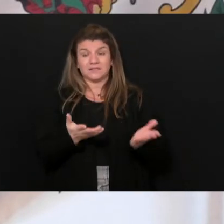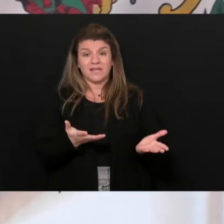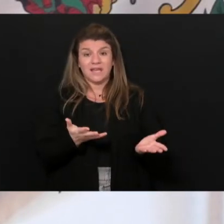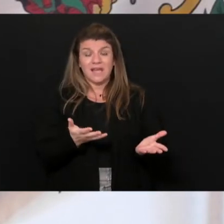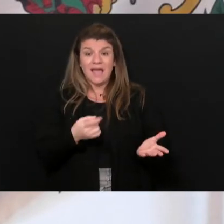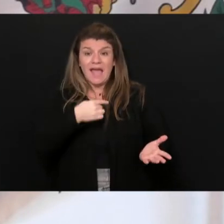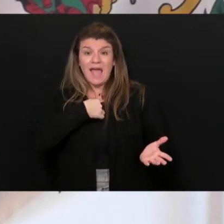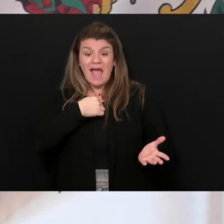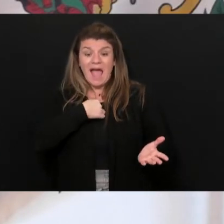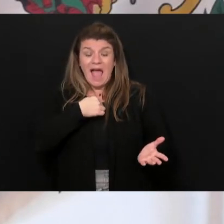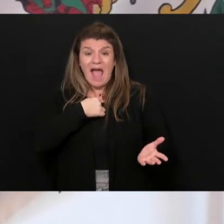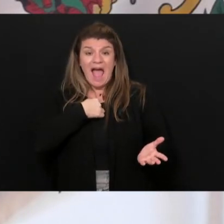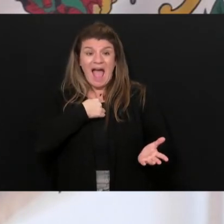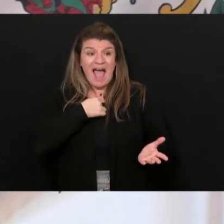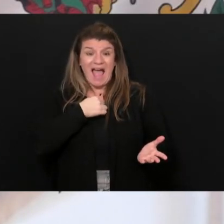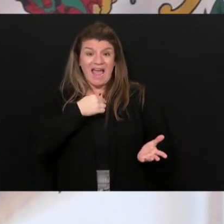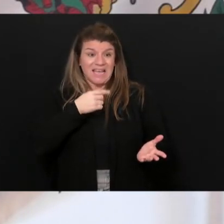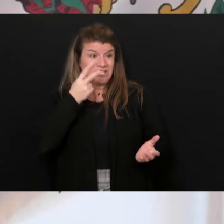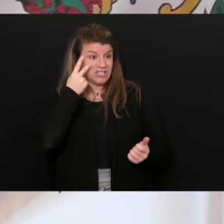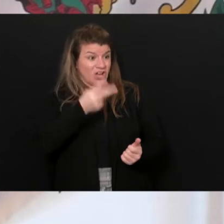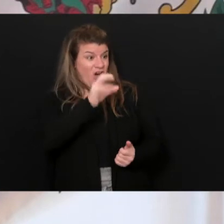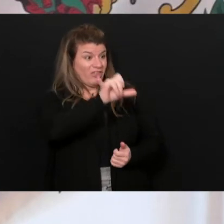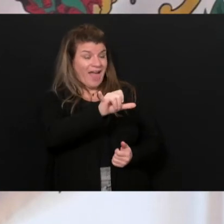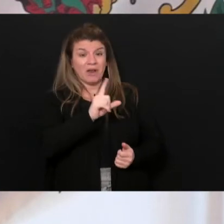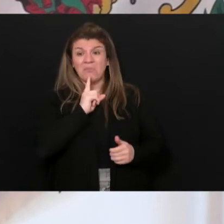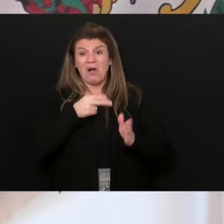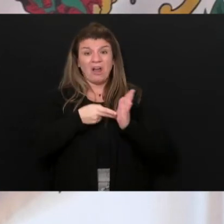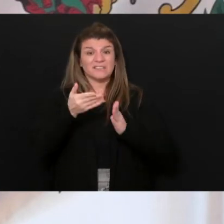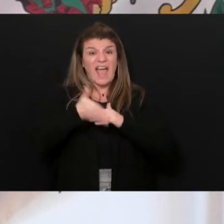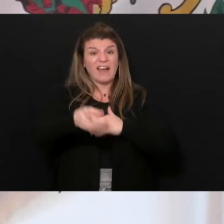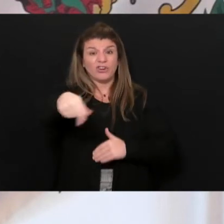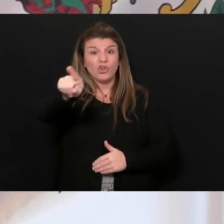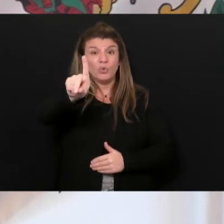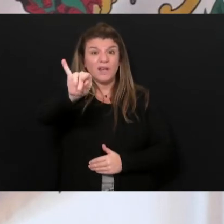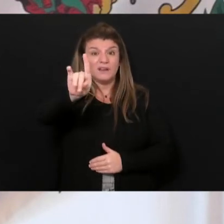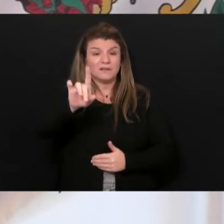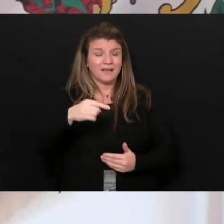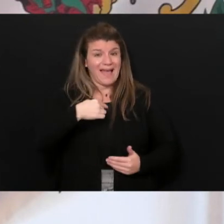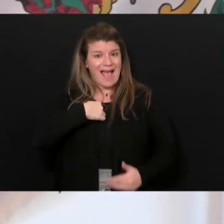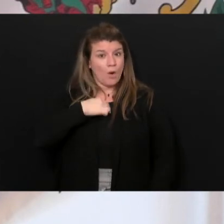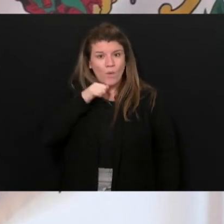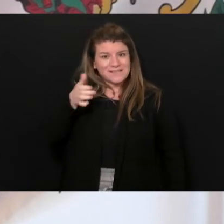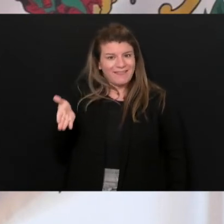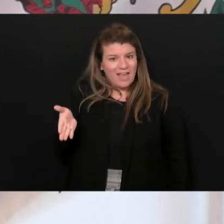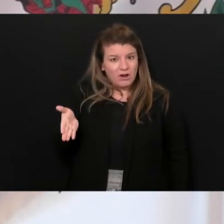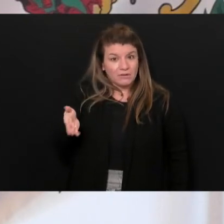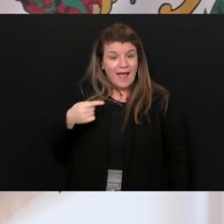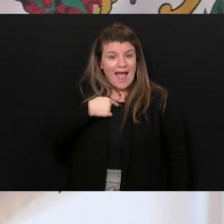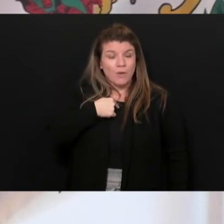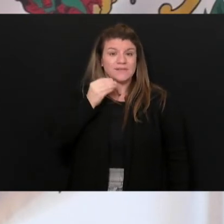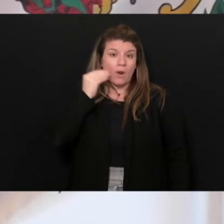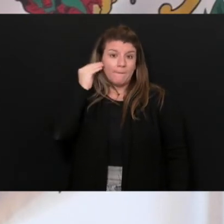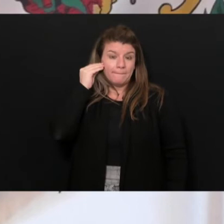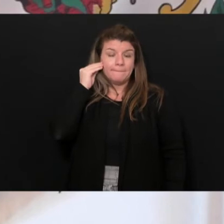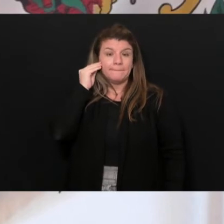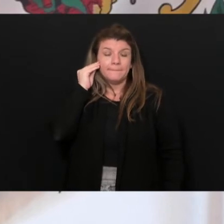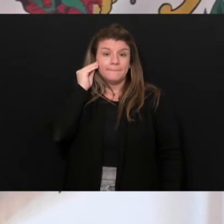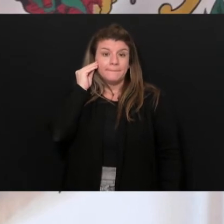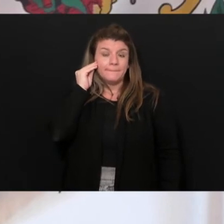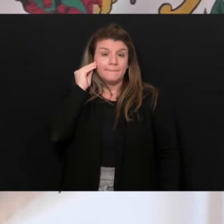out about this before, after you guys found out about it. I wasn't at the Greenbrier. I was at my house.